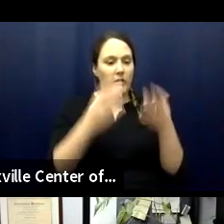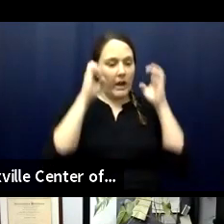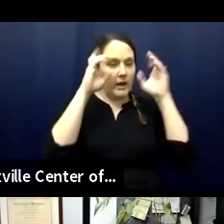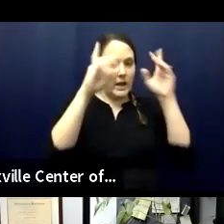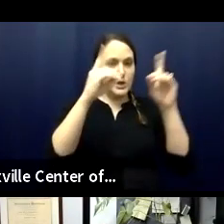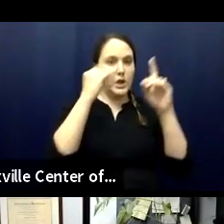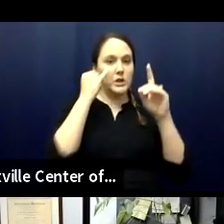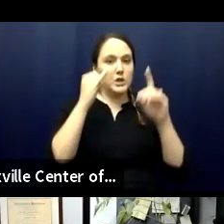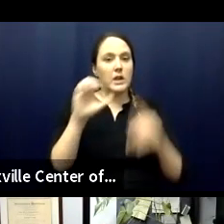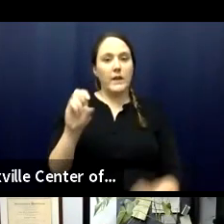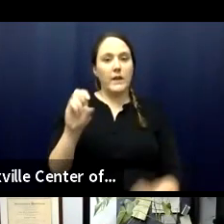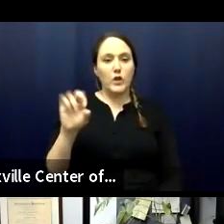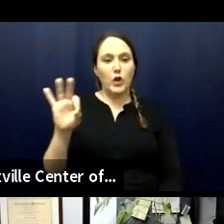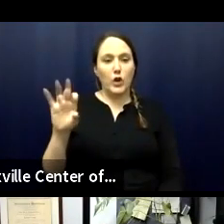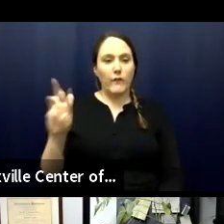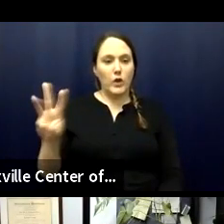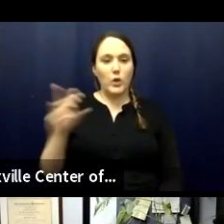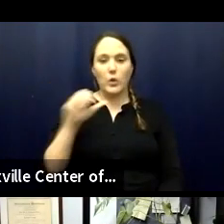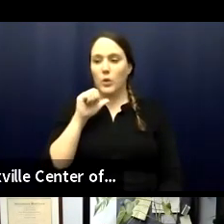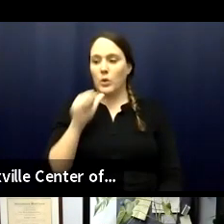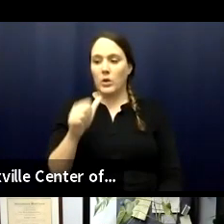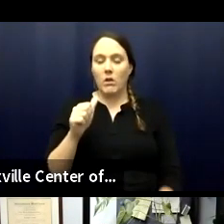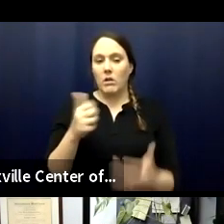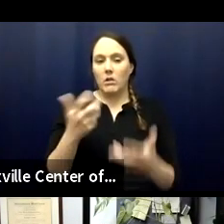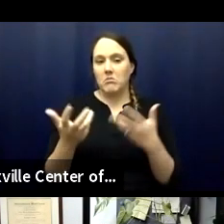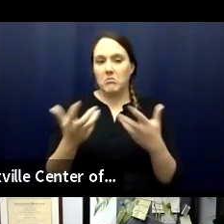there's a curfew or whether we're the Tennessee Pledge, and